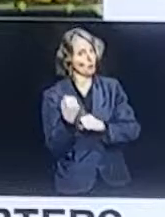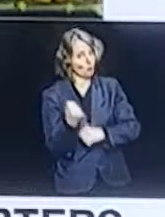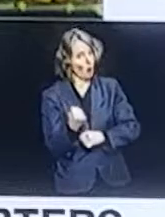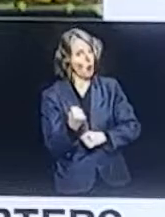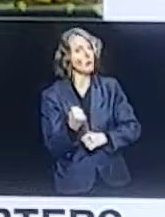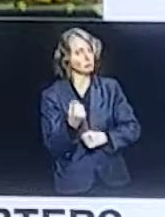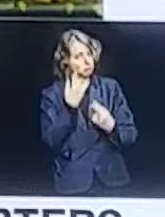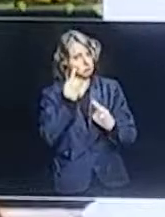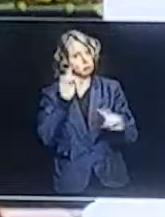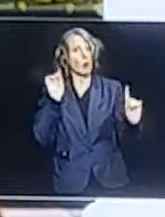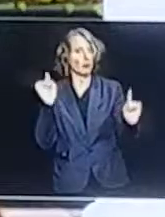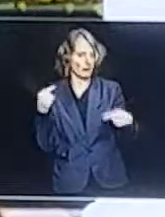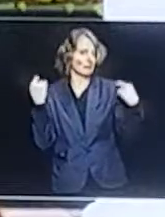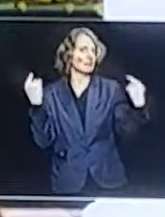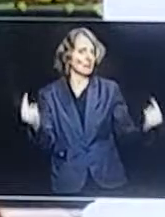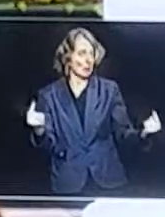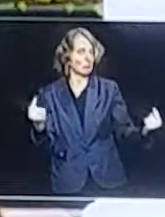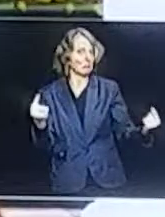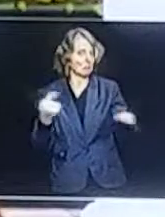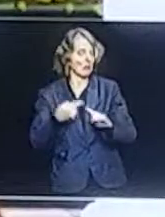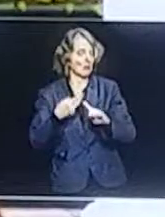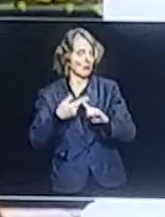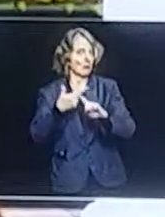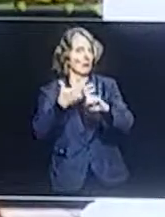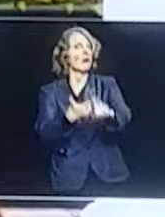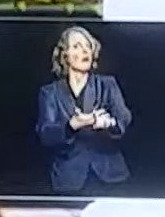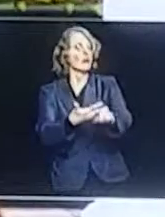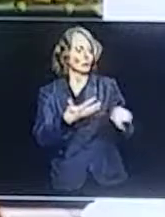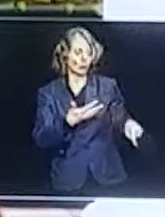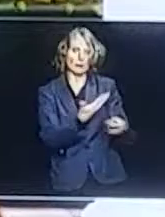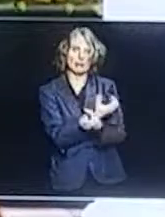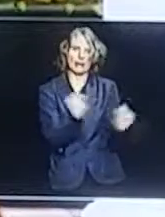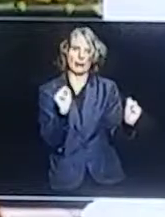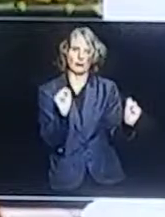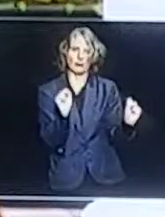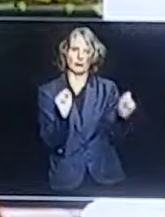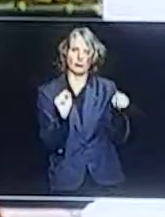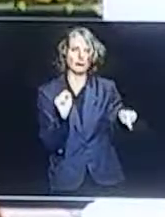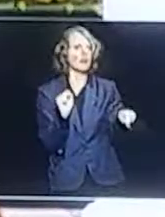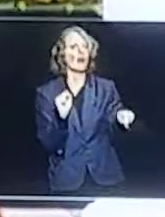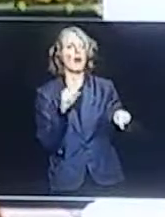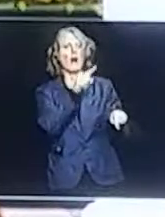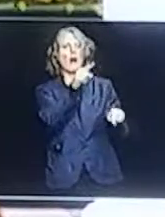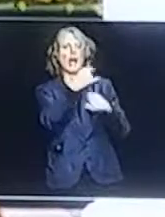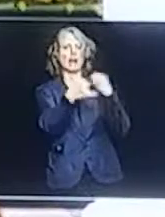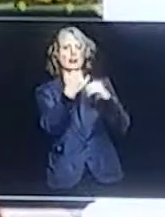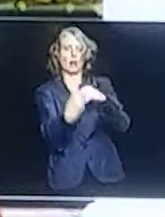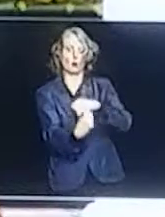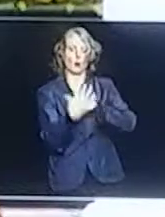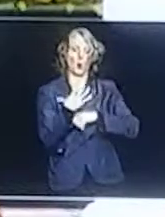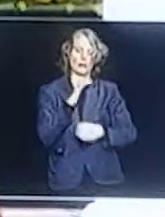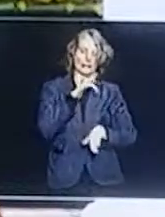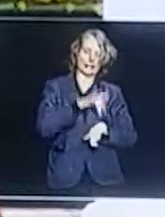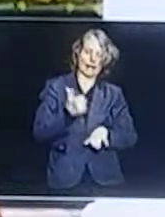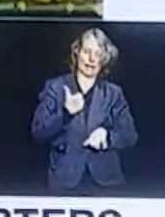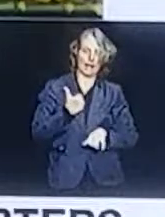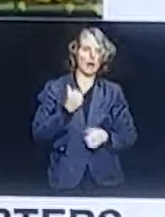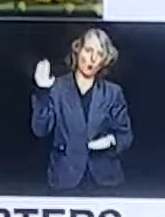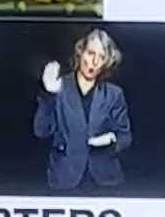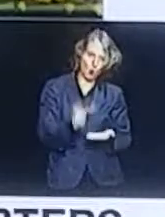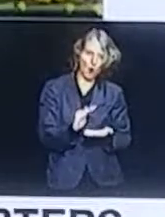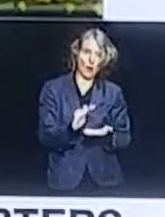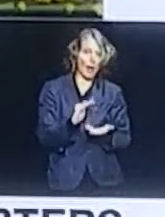effective over the past many months at keeping Canadians safe from international spread of the virus. But of course, we